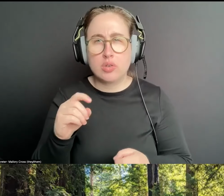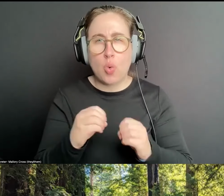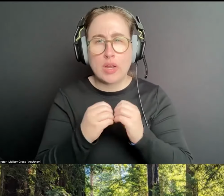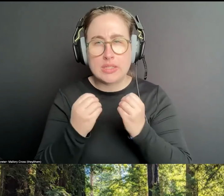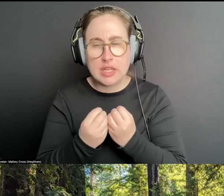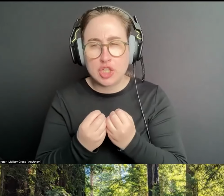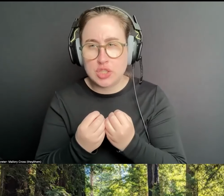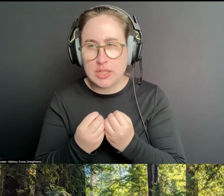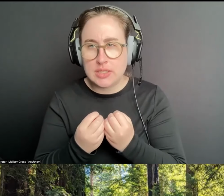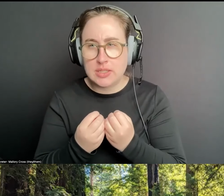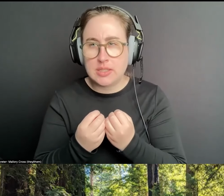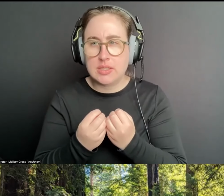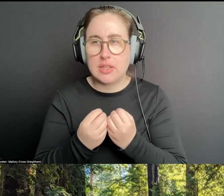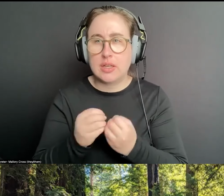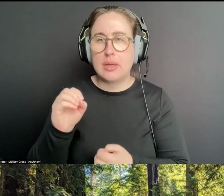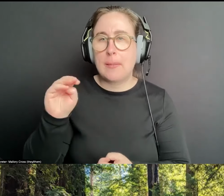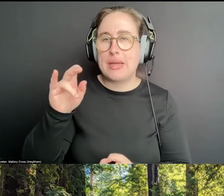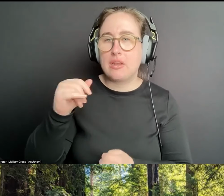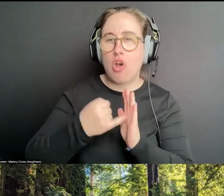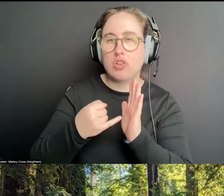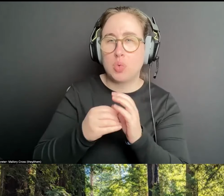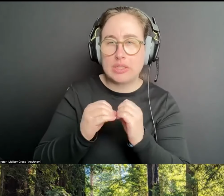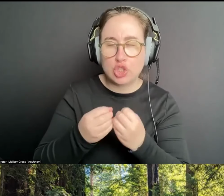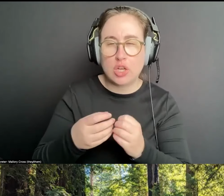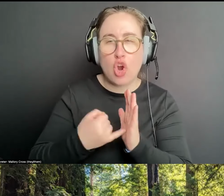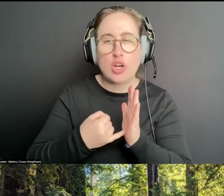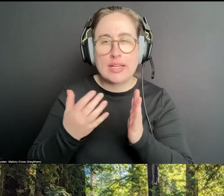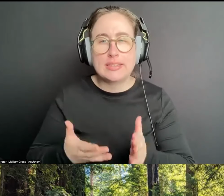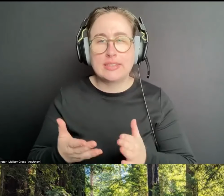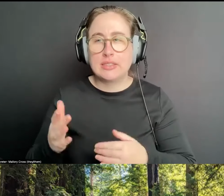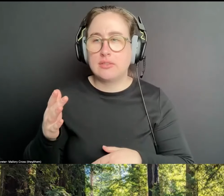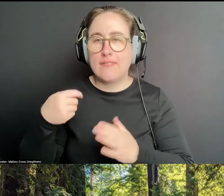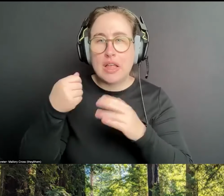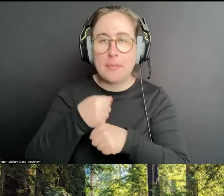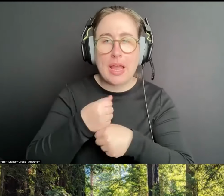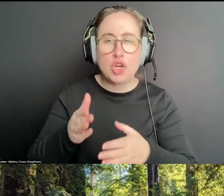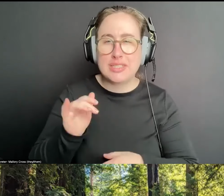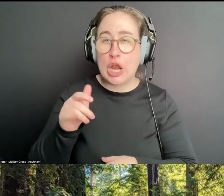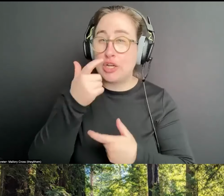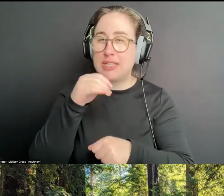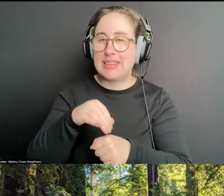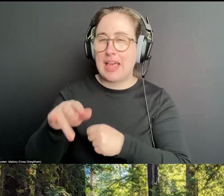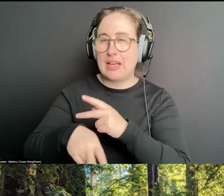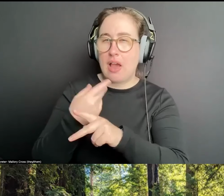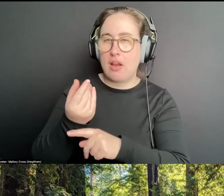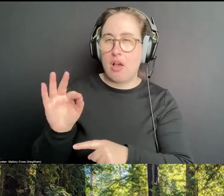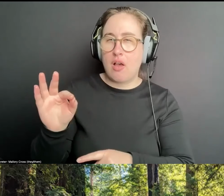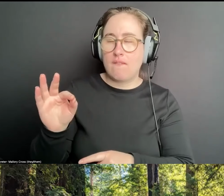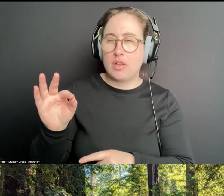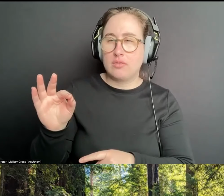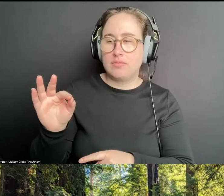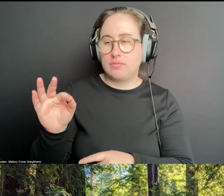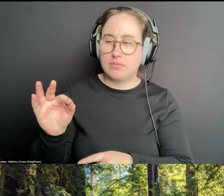organizations, media arts organizations, artists, filmmakers who are interested in that kind of